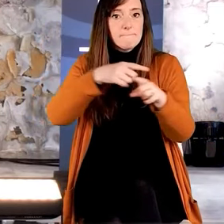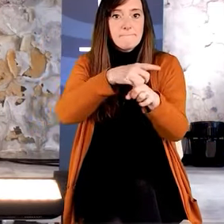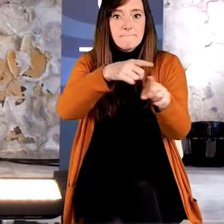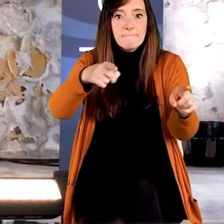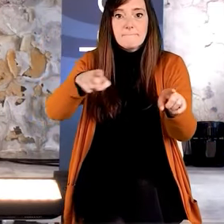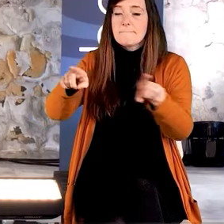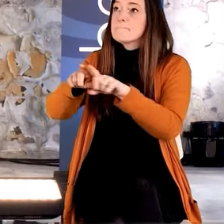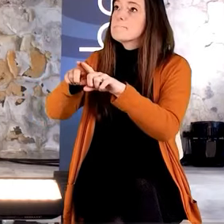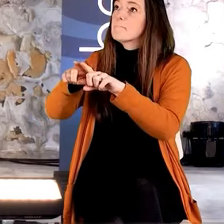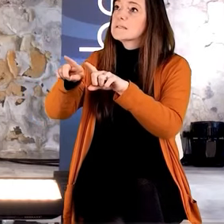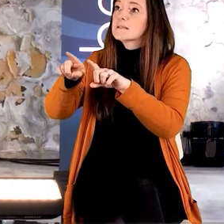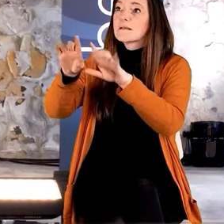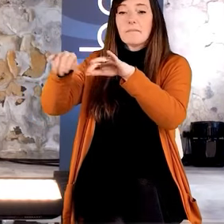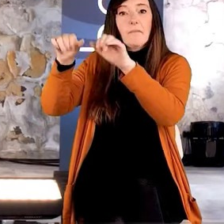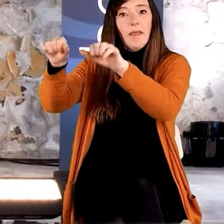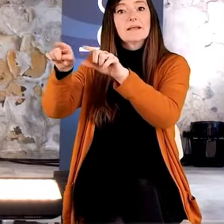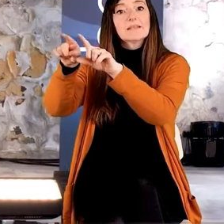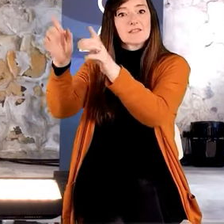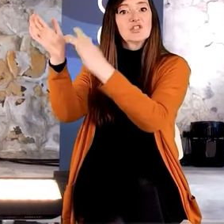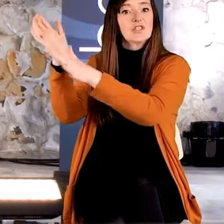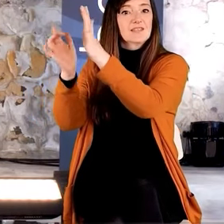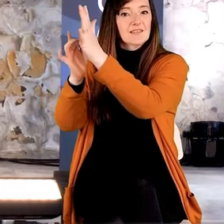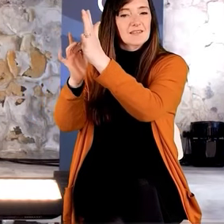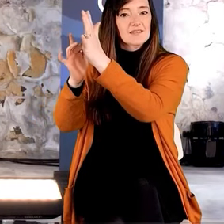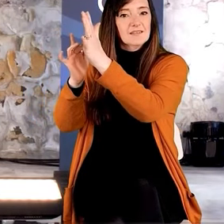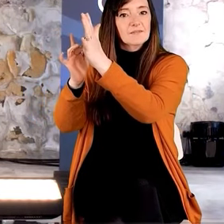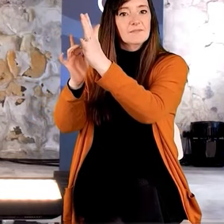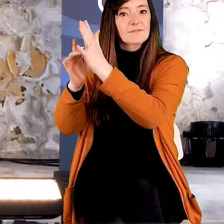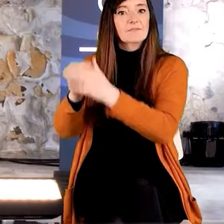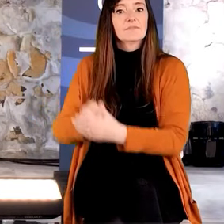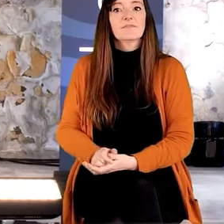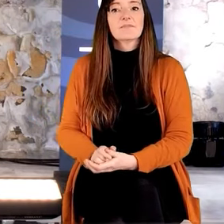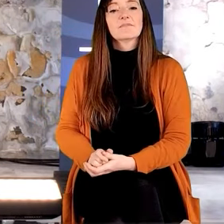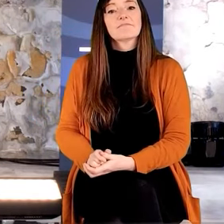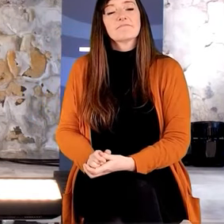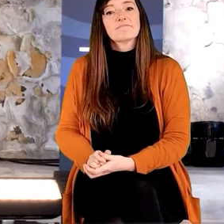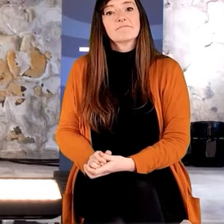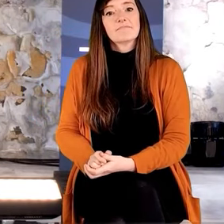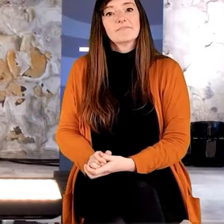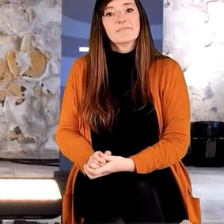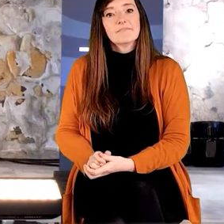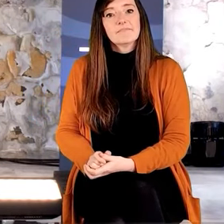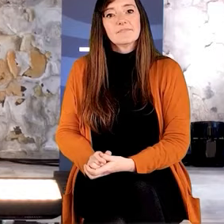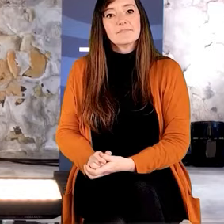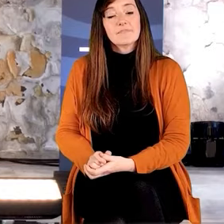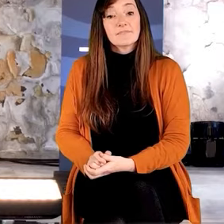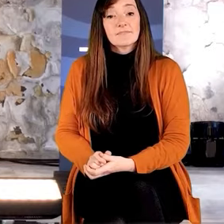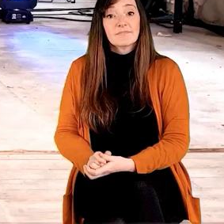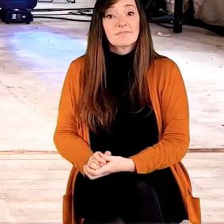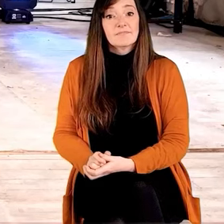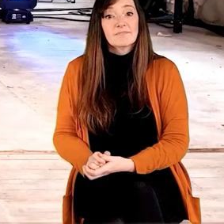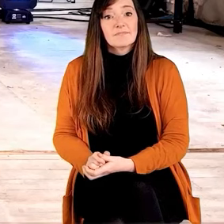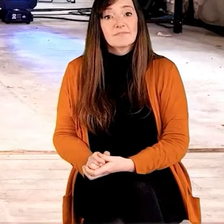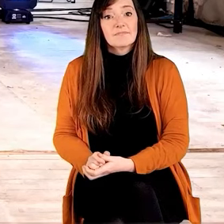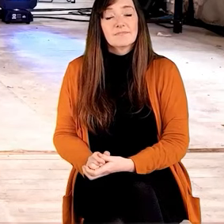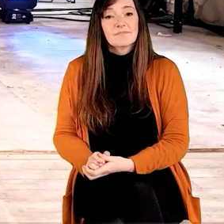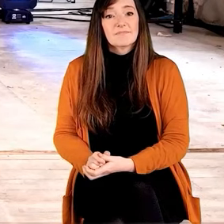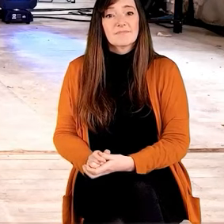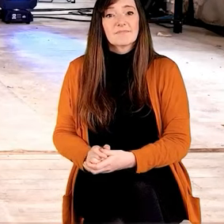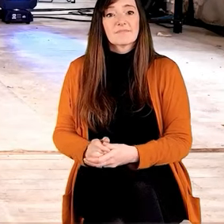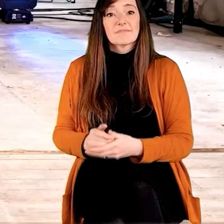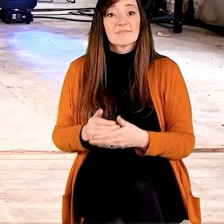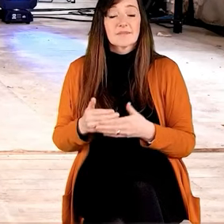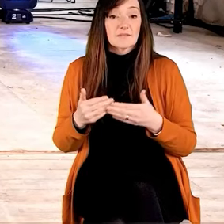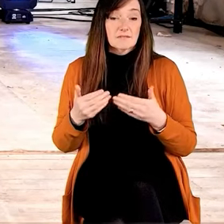Lord Jesus, you bless all who belong to Jesus, and in Christ this psalm is ours. Now,